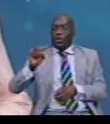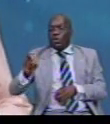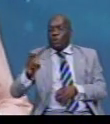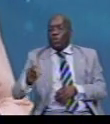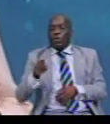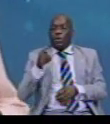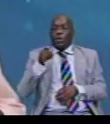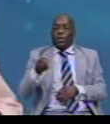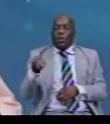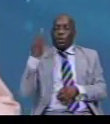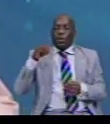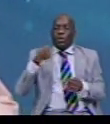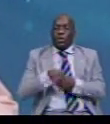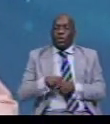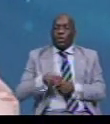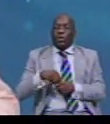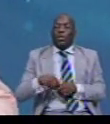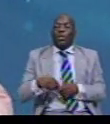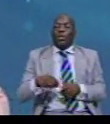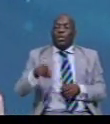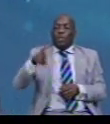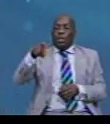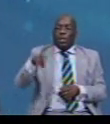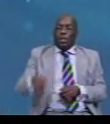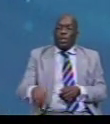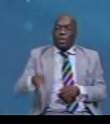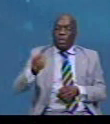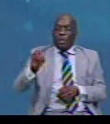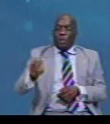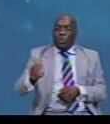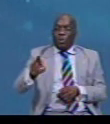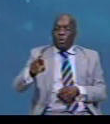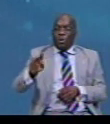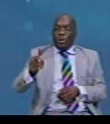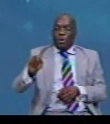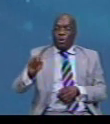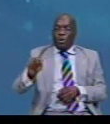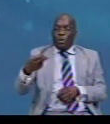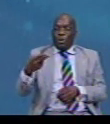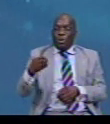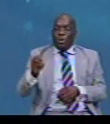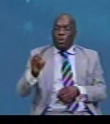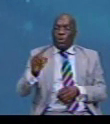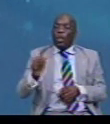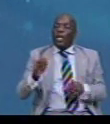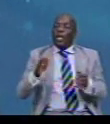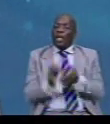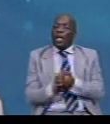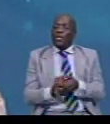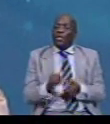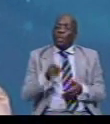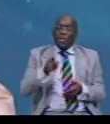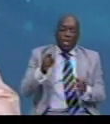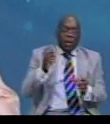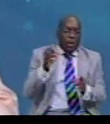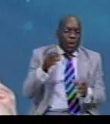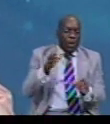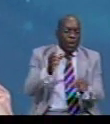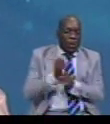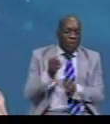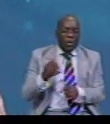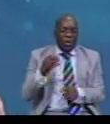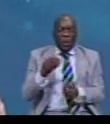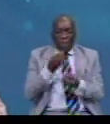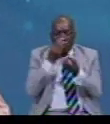in the church. I had a signal that I should come, my house is on fire. And I was teaching